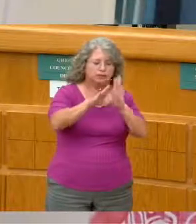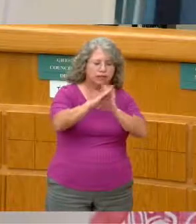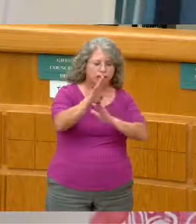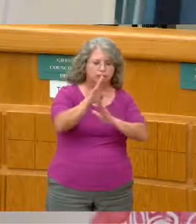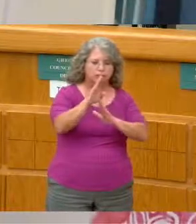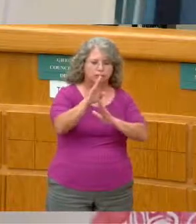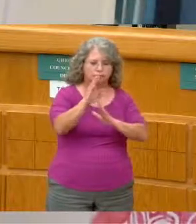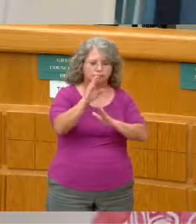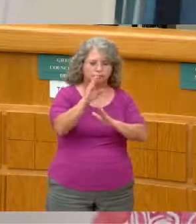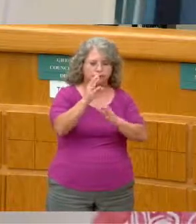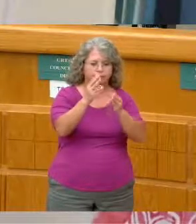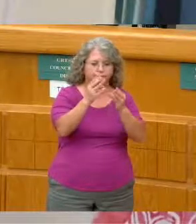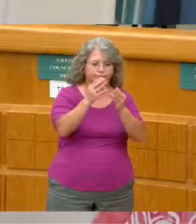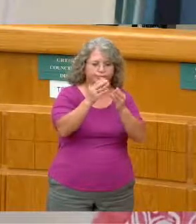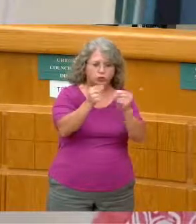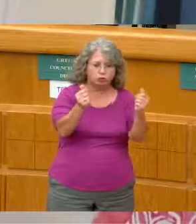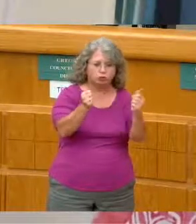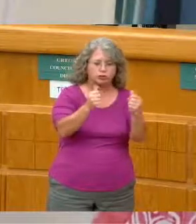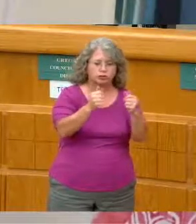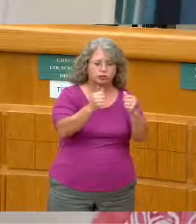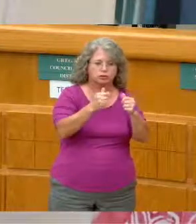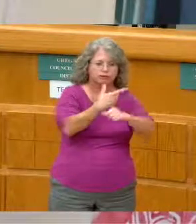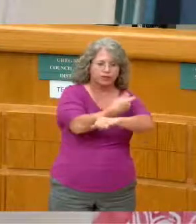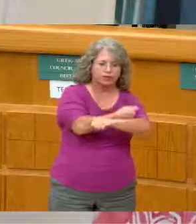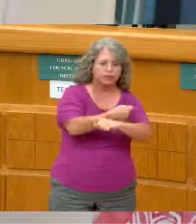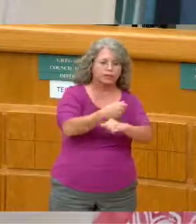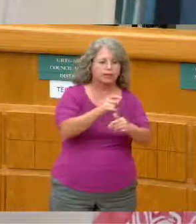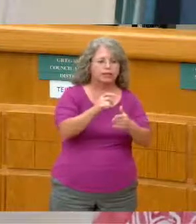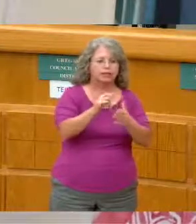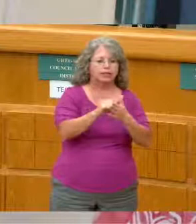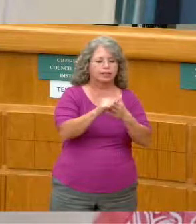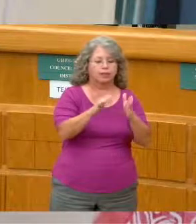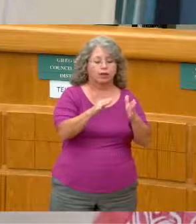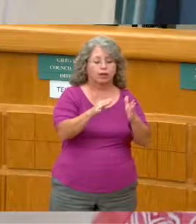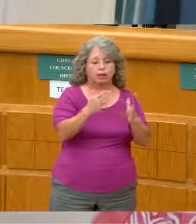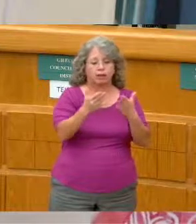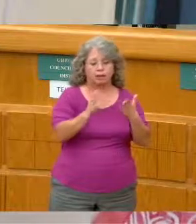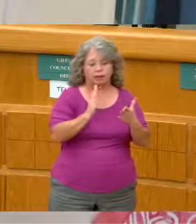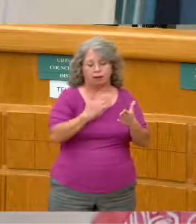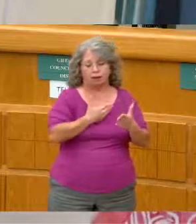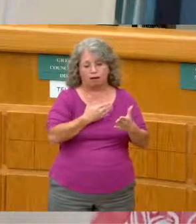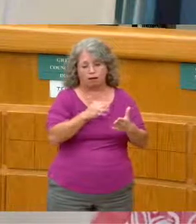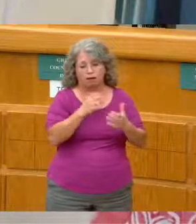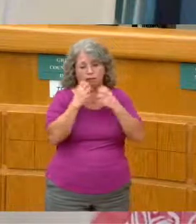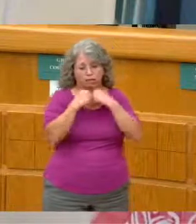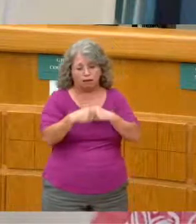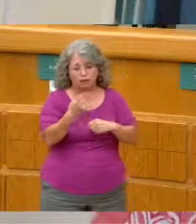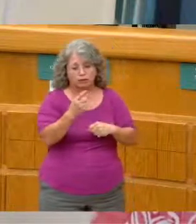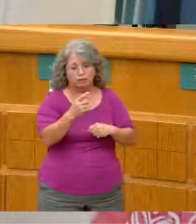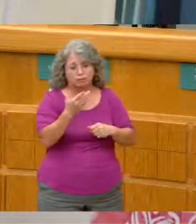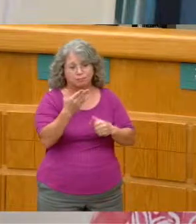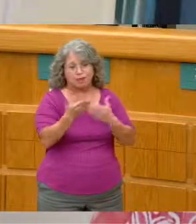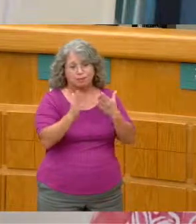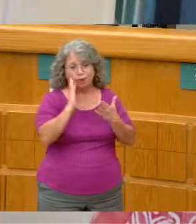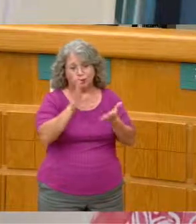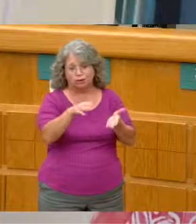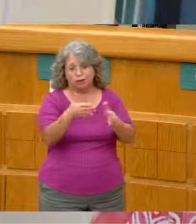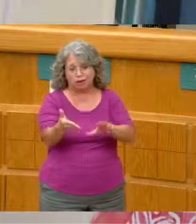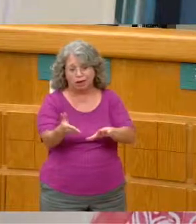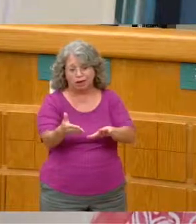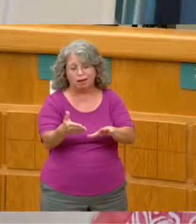a solution to this and enable our loved ones that may have otherwise died be able to survive this.